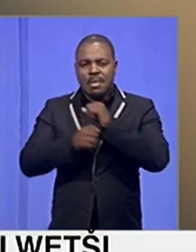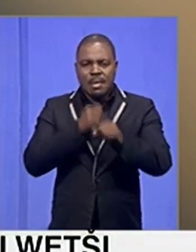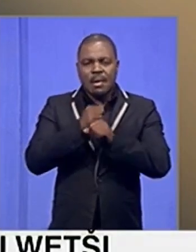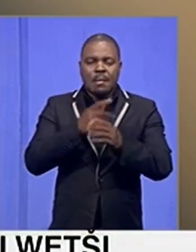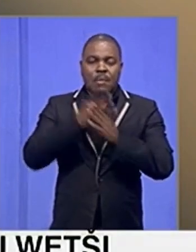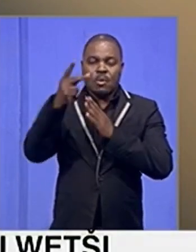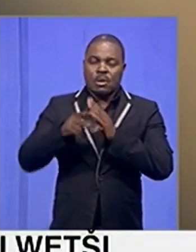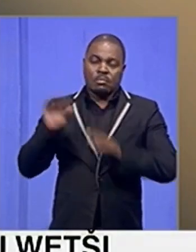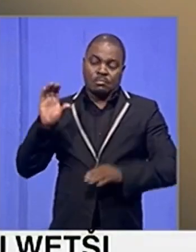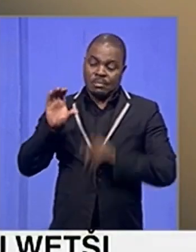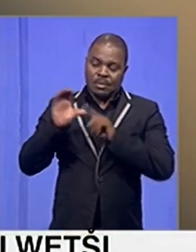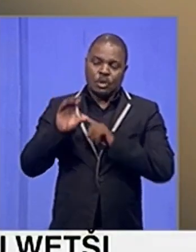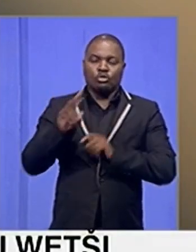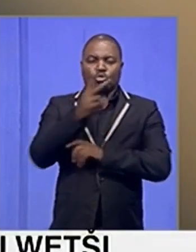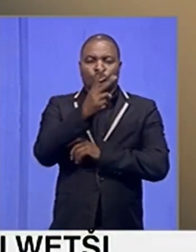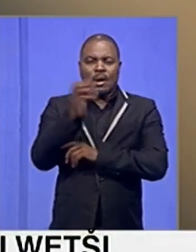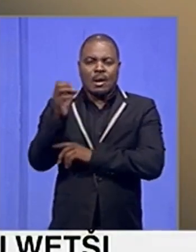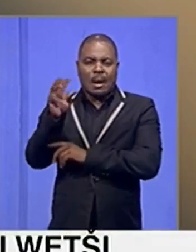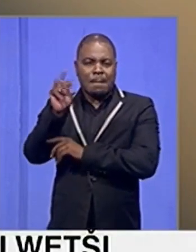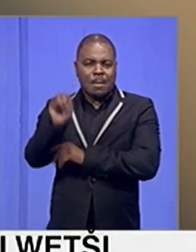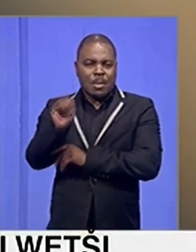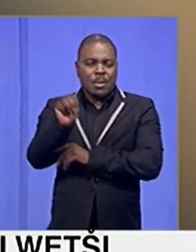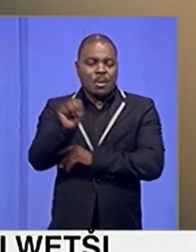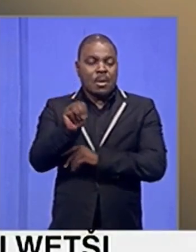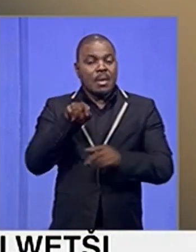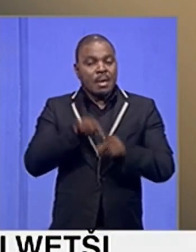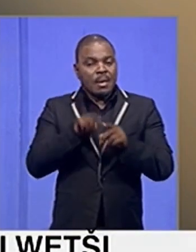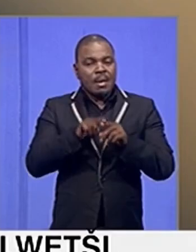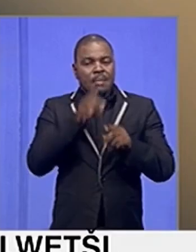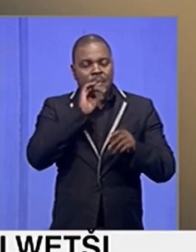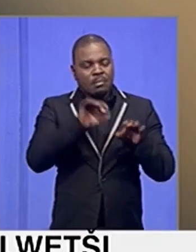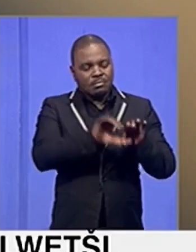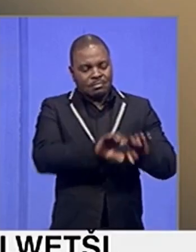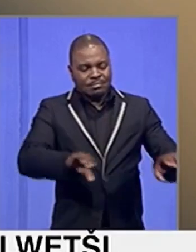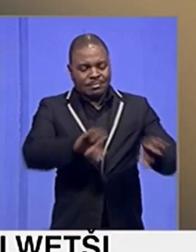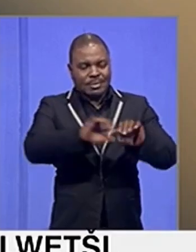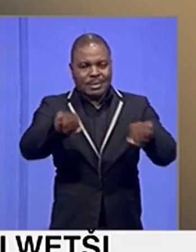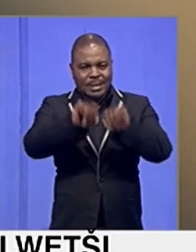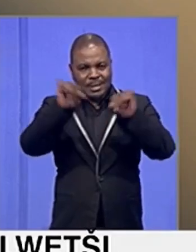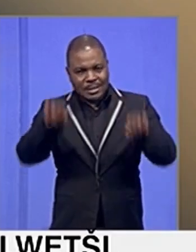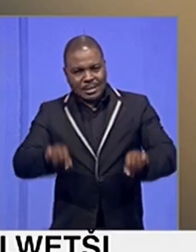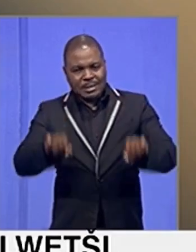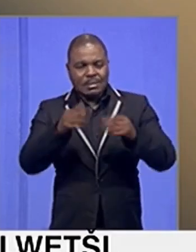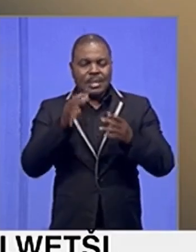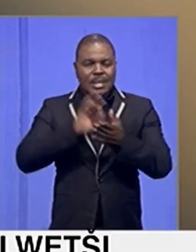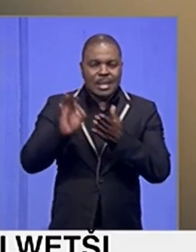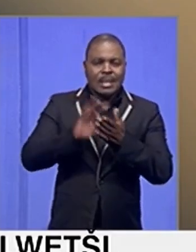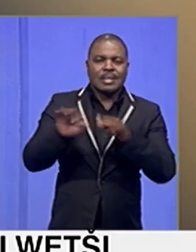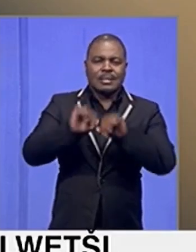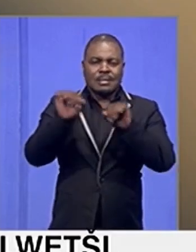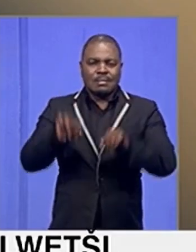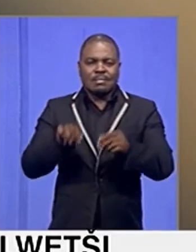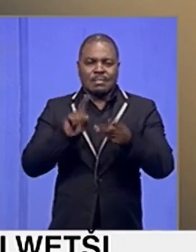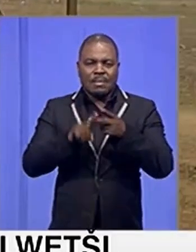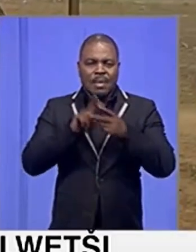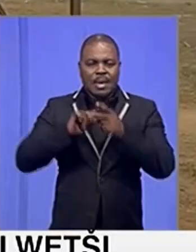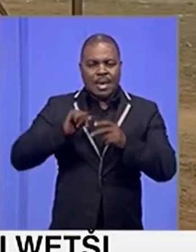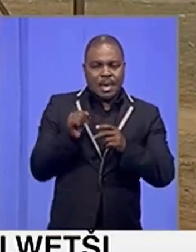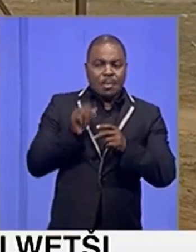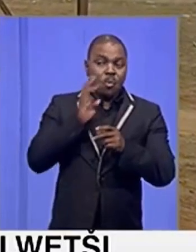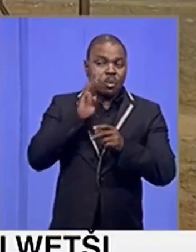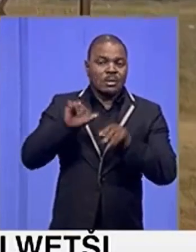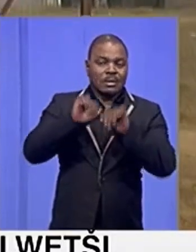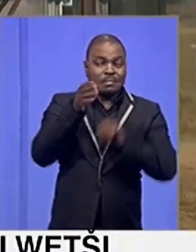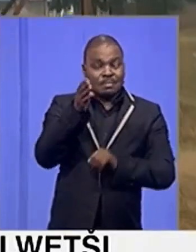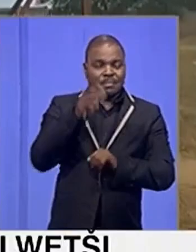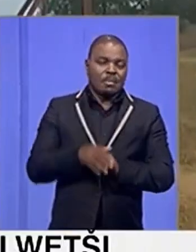over 200 million, and the work includes the bulk network system, reticulation network, as well as storage facilities.